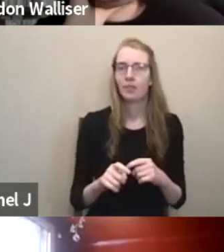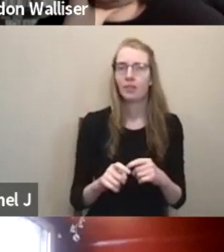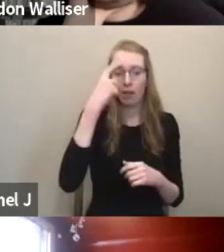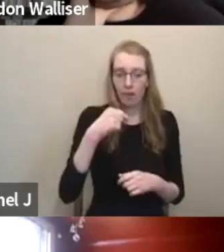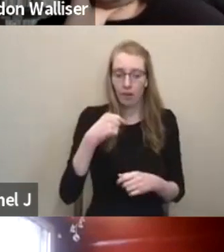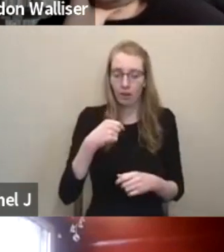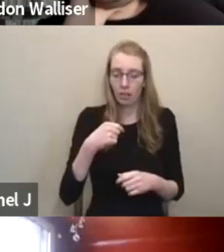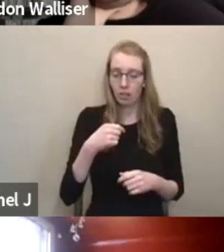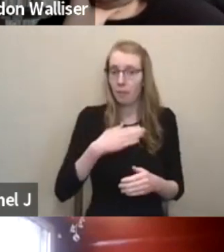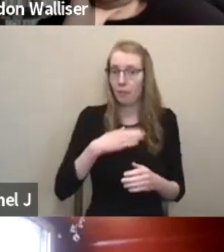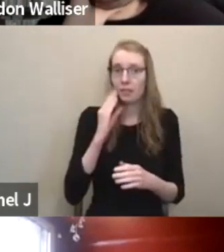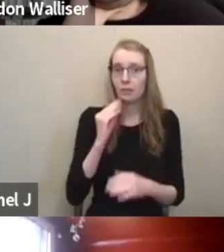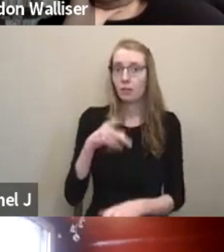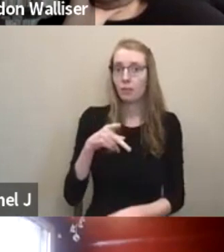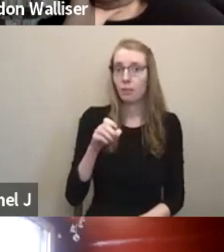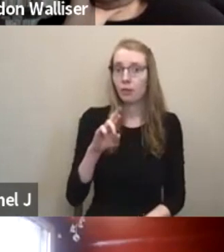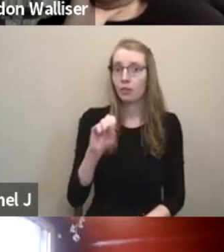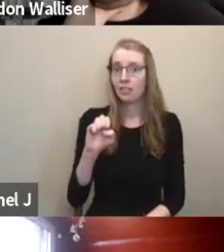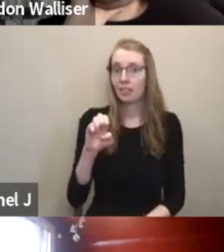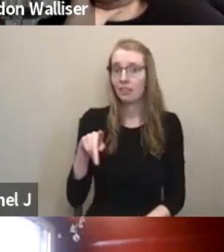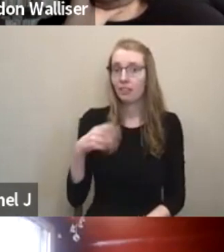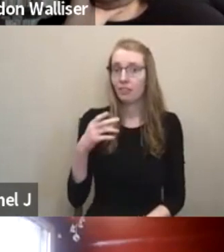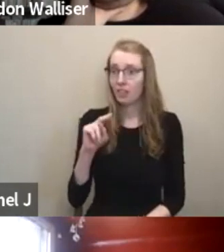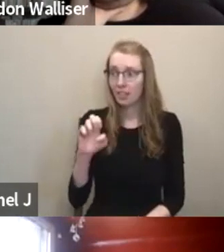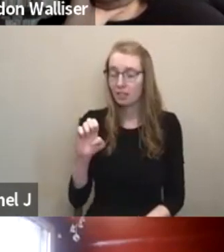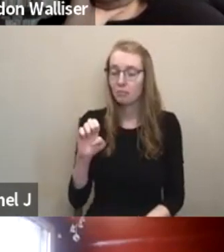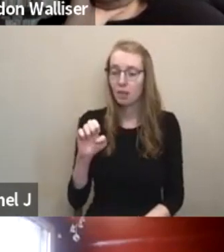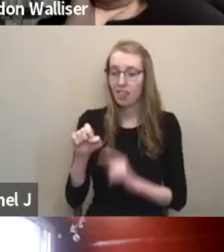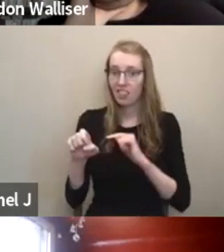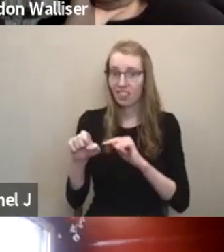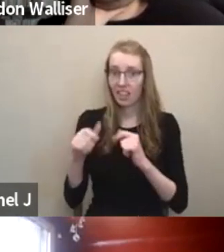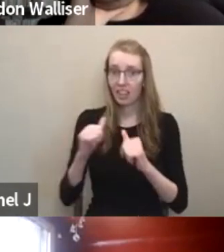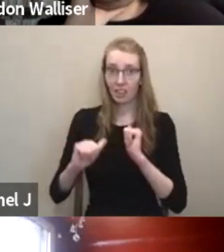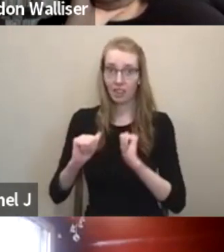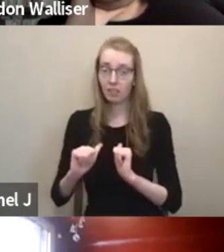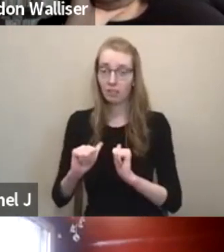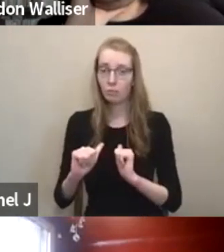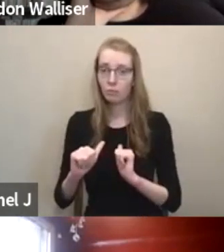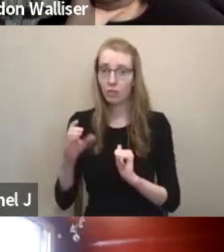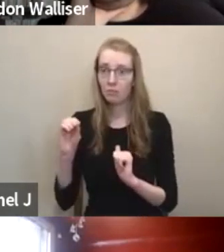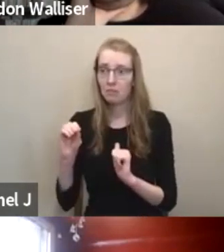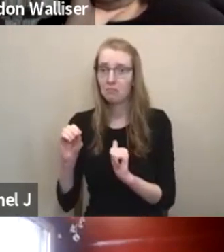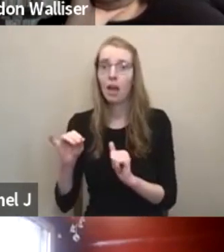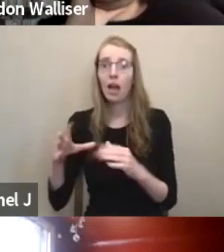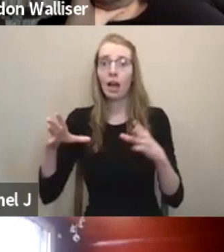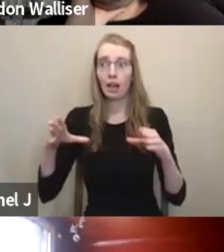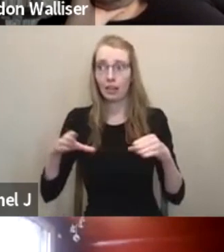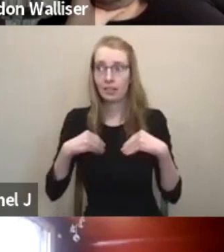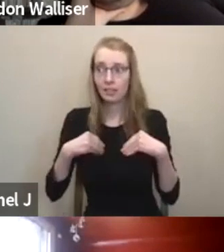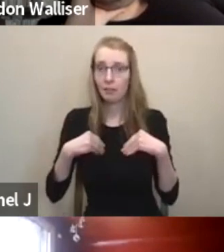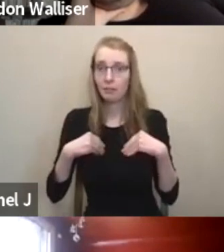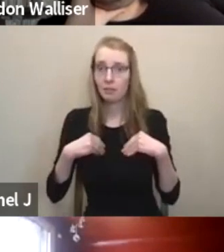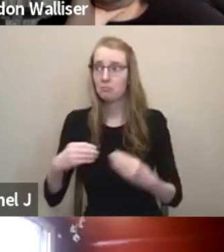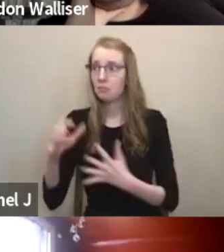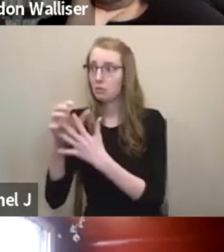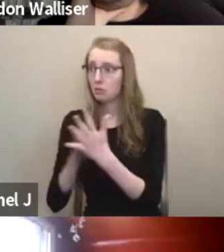Persephone takes unsolicited scripts, and that we are one of the few organizations I think left in Canada